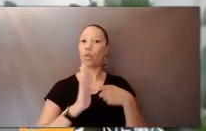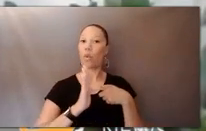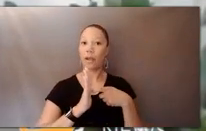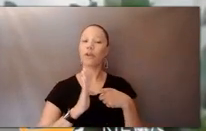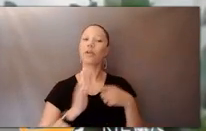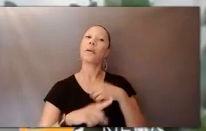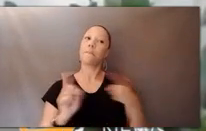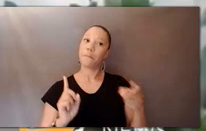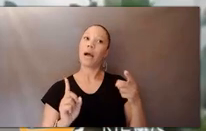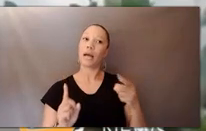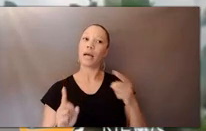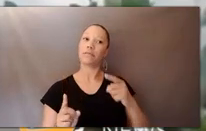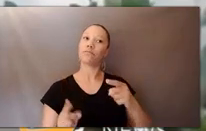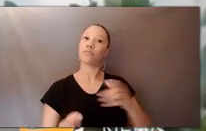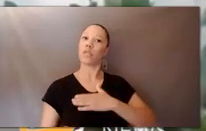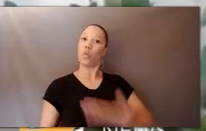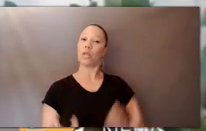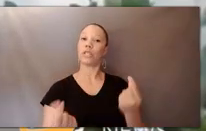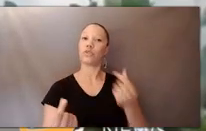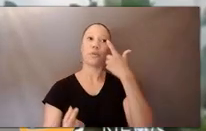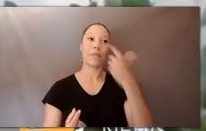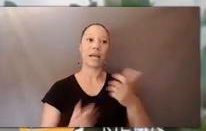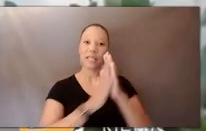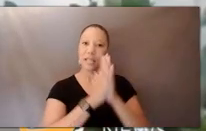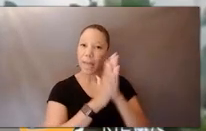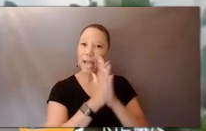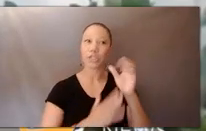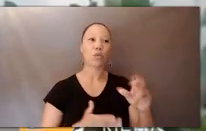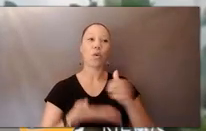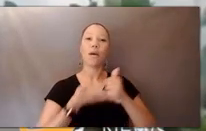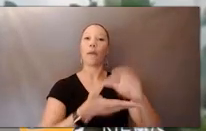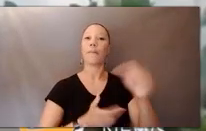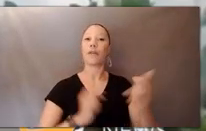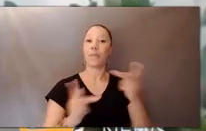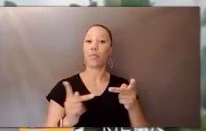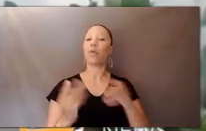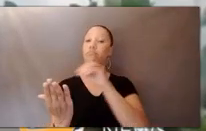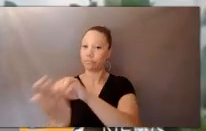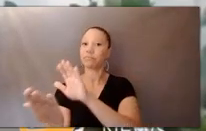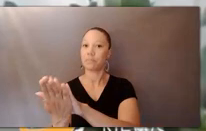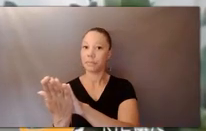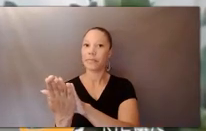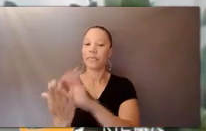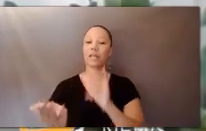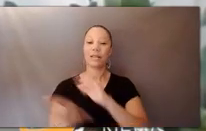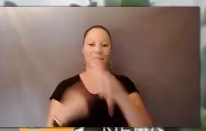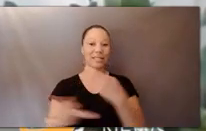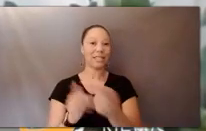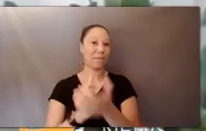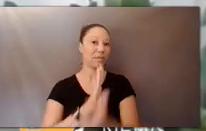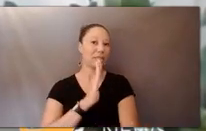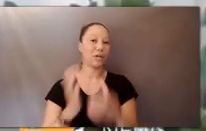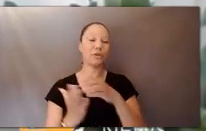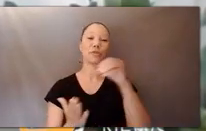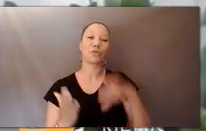because it betters others, or they're doing because they're following a passion. I think that those are the types of things that students may not even